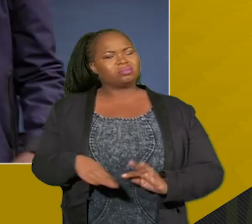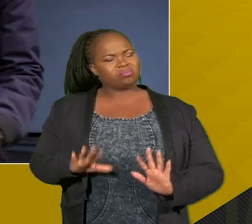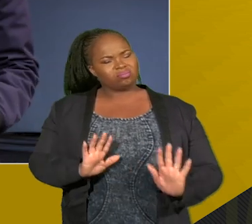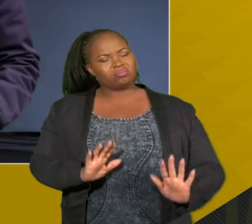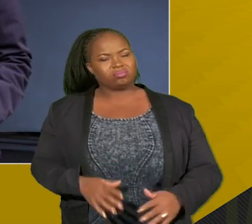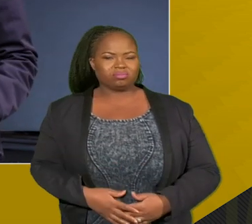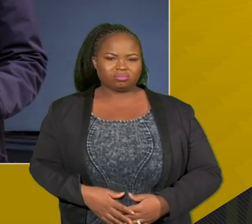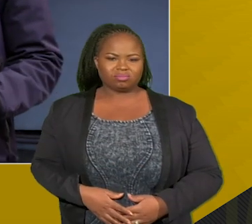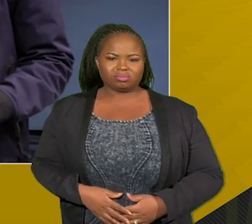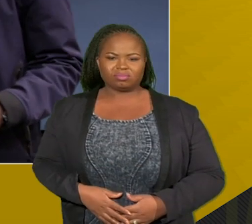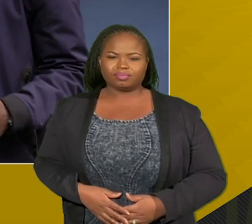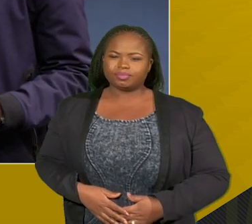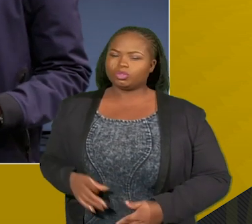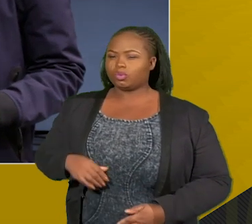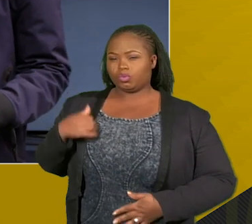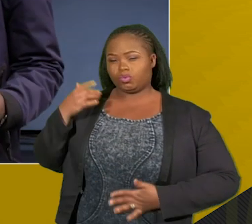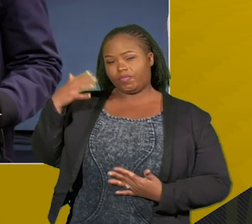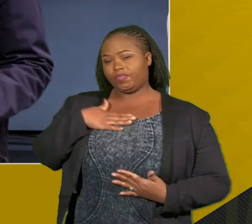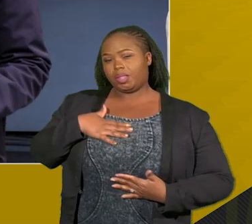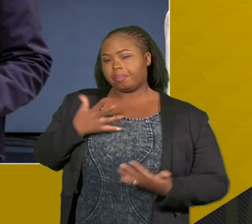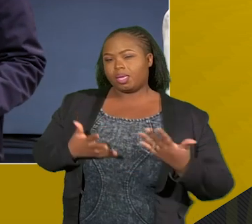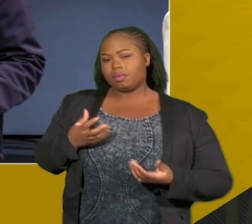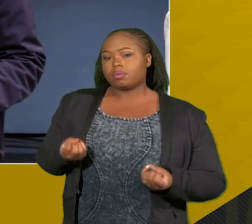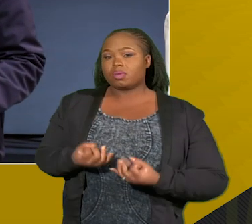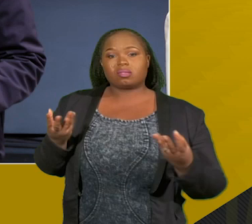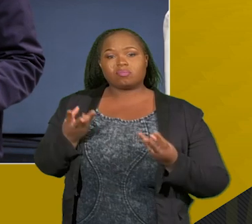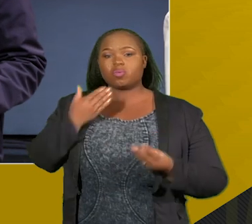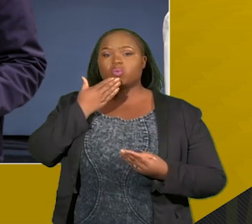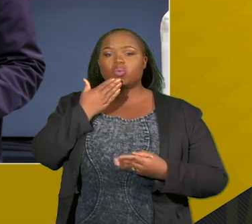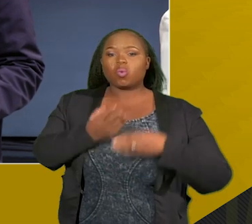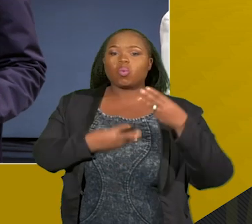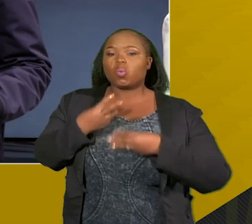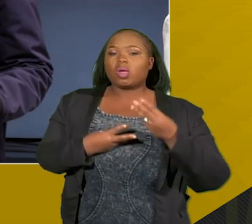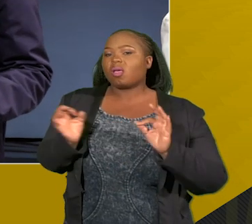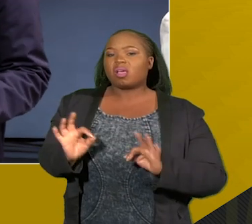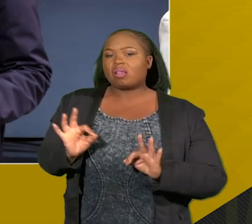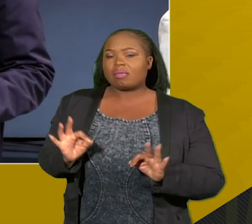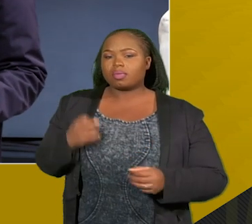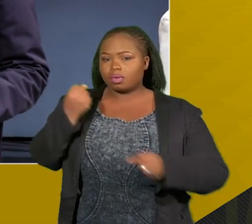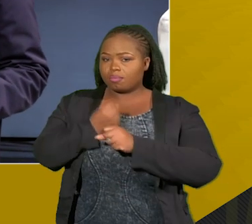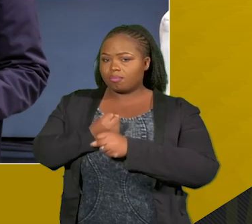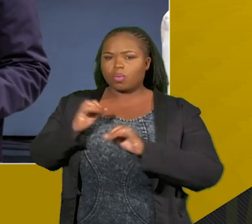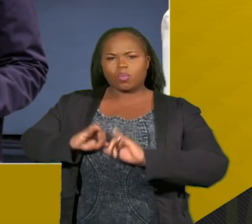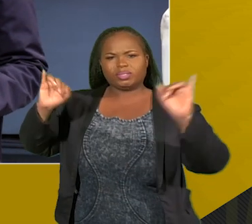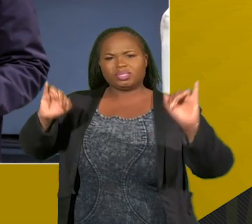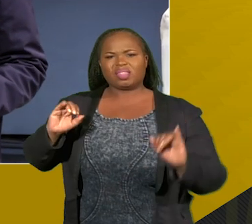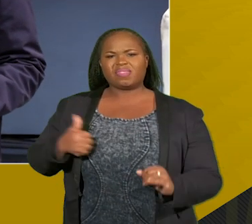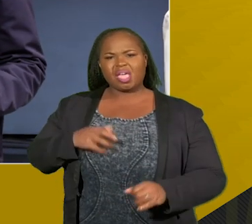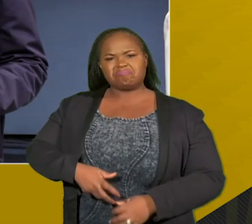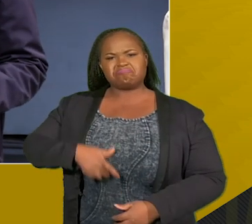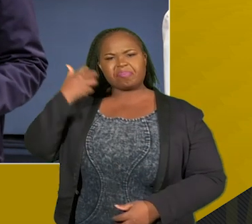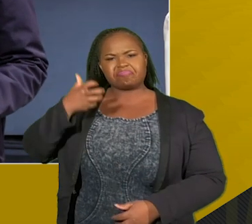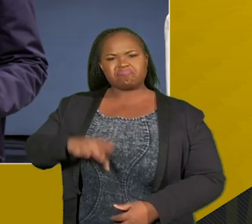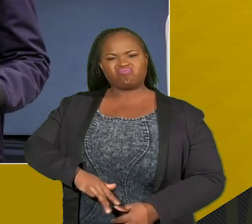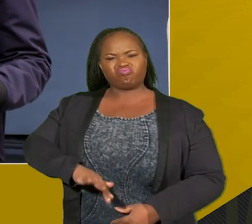think ukuthi ungabi mdlambe nemsebenzi, because if you look at the level of unemployment in South Africa, it's very high. Lokho kwenza ukuthi abantu besilisa babe lento abayona,